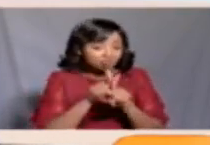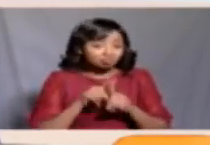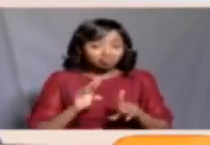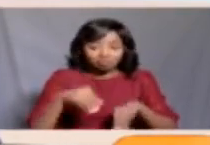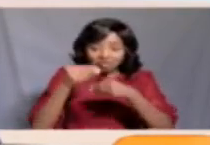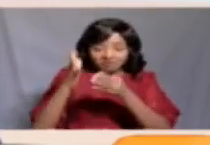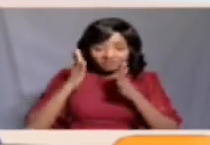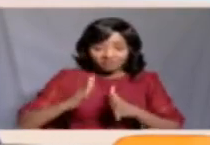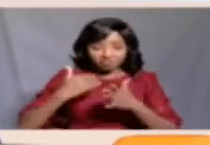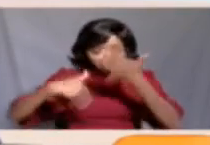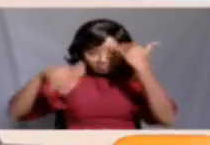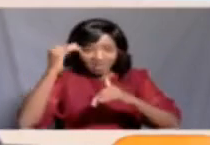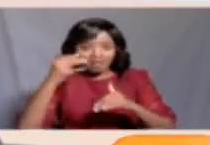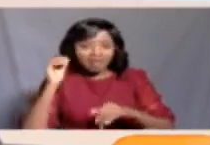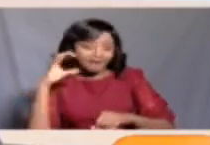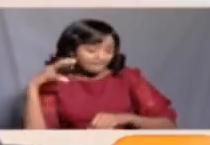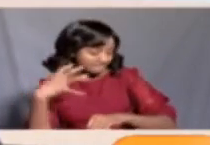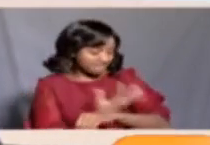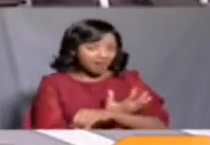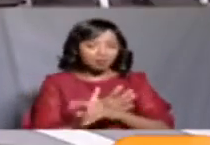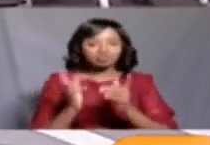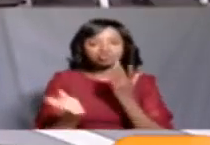ill is